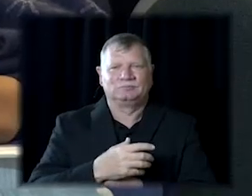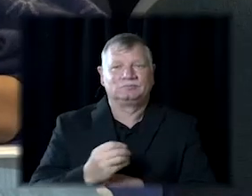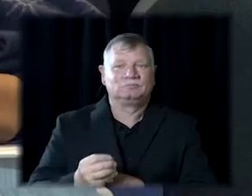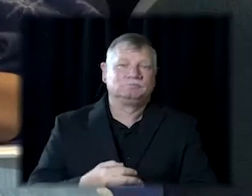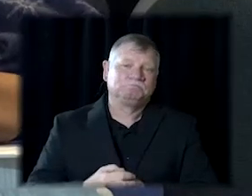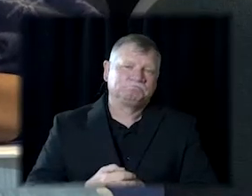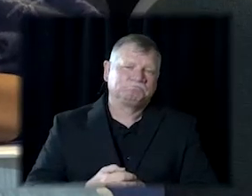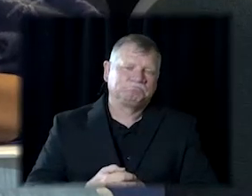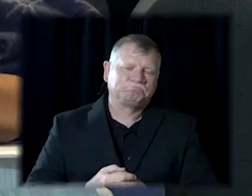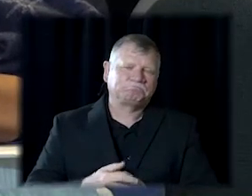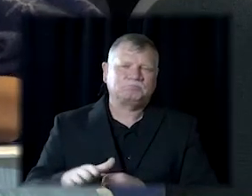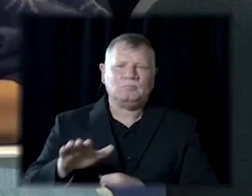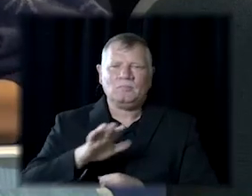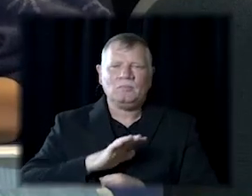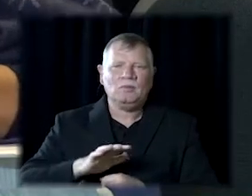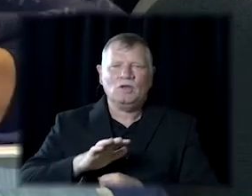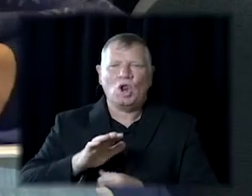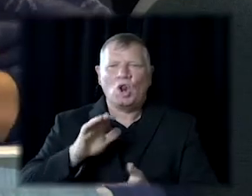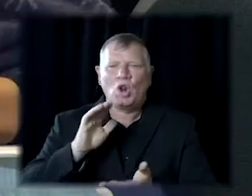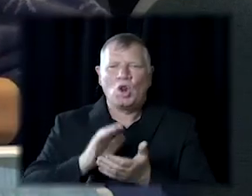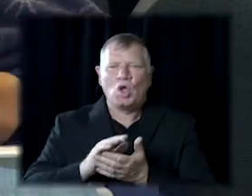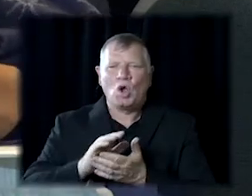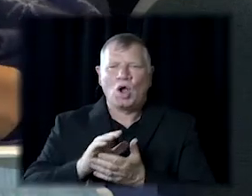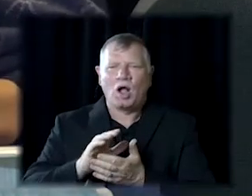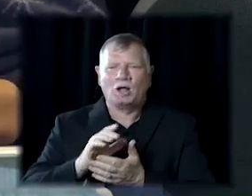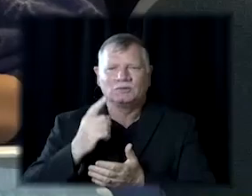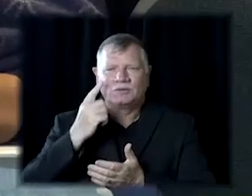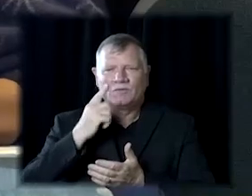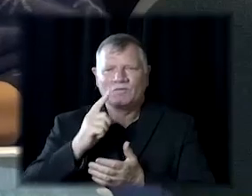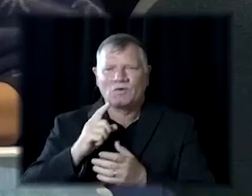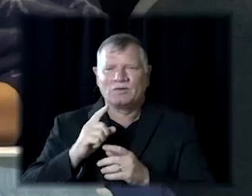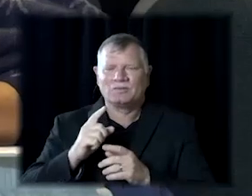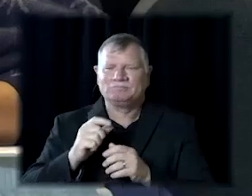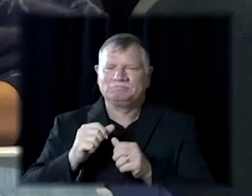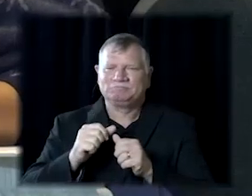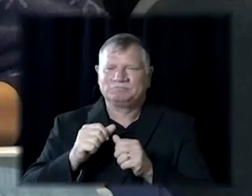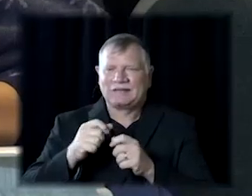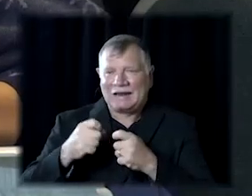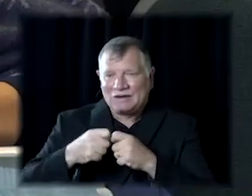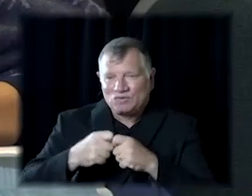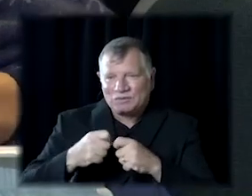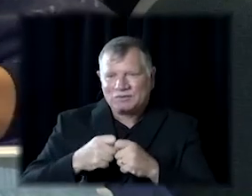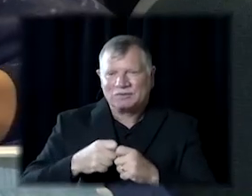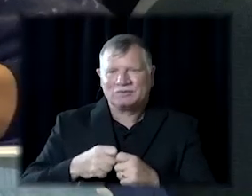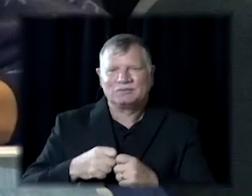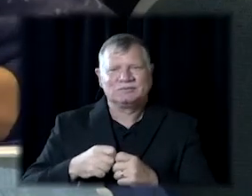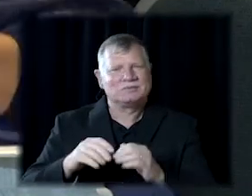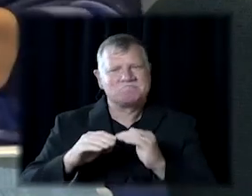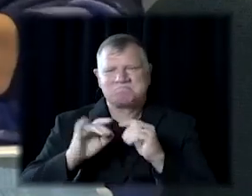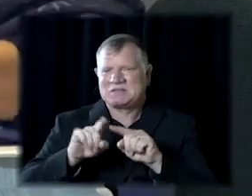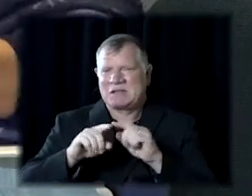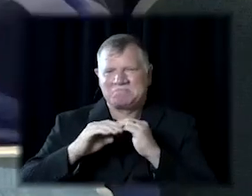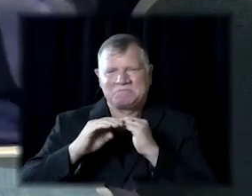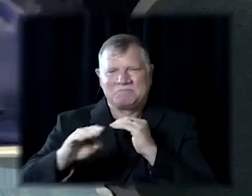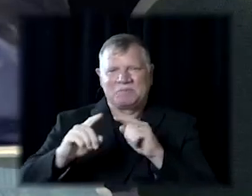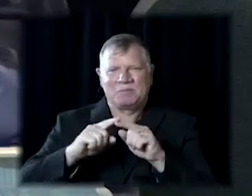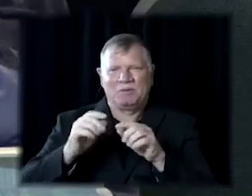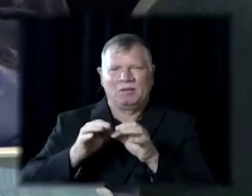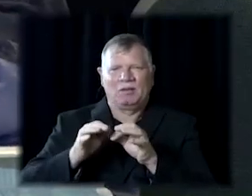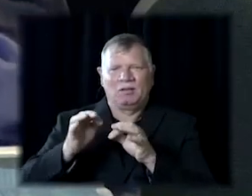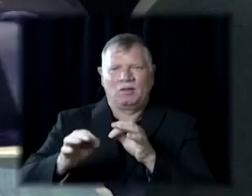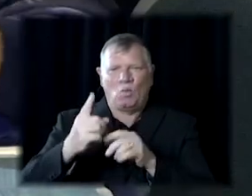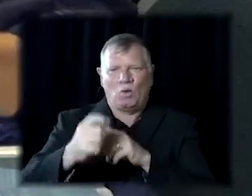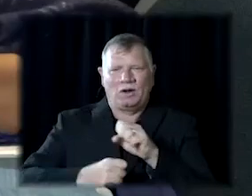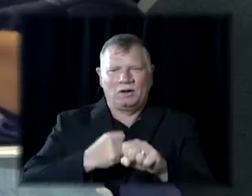of getting low-cost, affordable, reliable electricity, the scoring remains the same, but it's pushed out